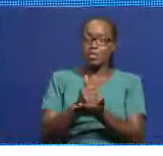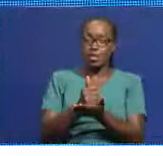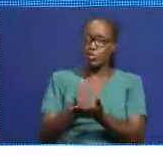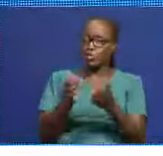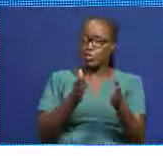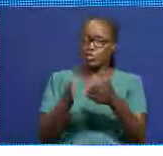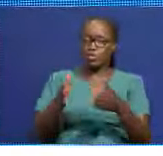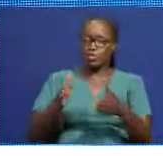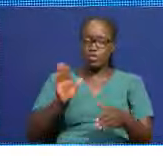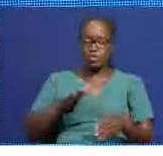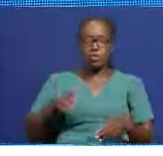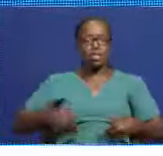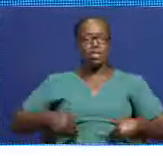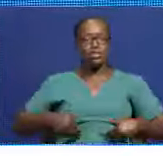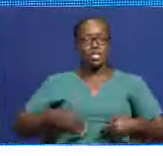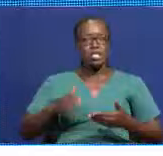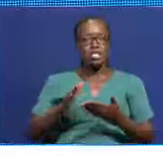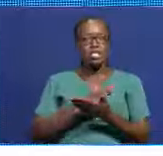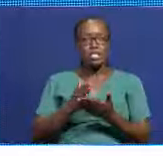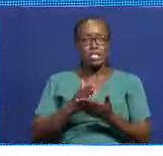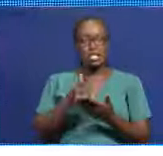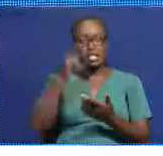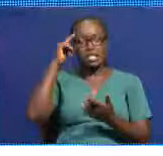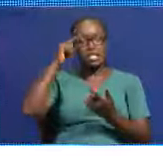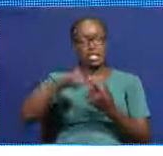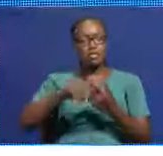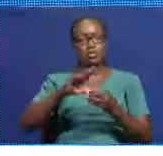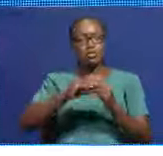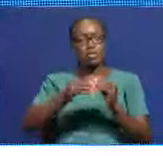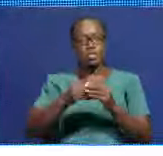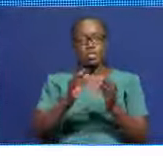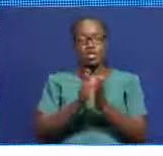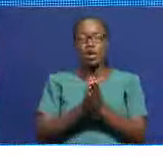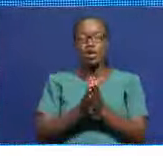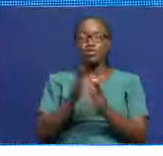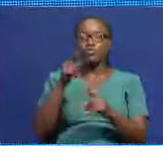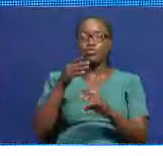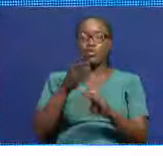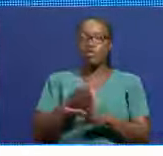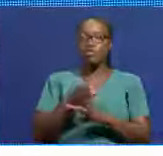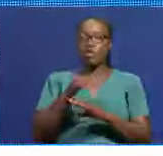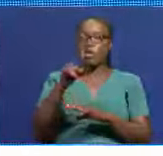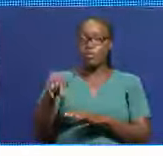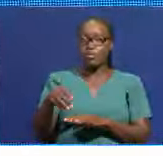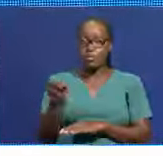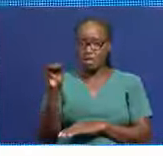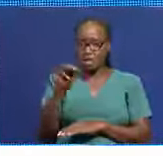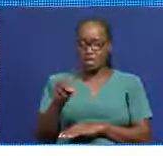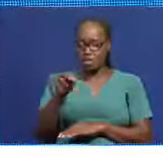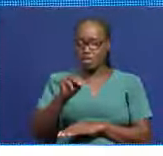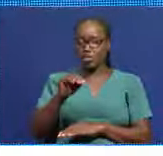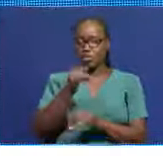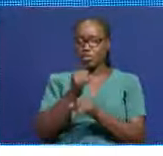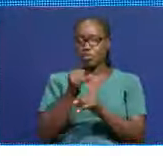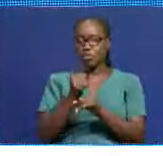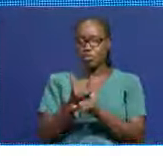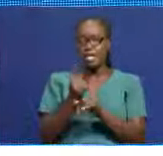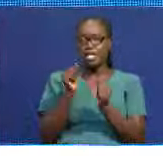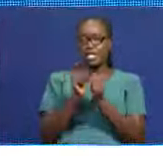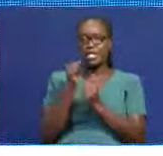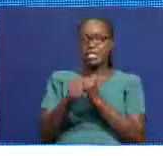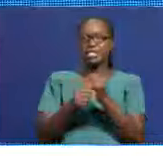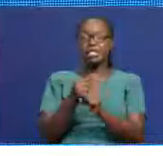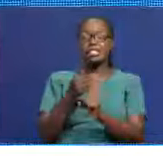youth, with the sector poised to create up to 1 million jobs over the next decade. This inclusive